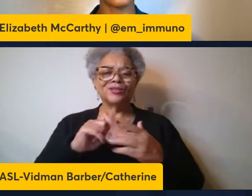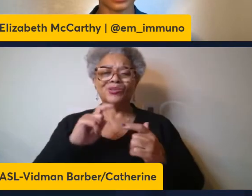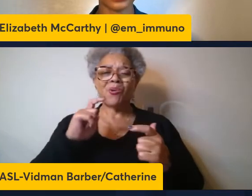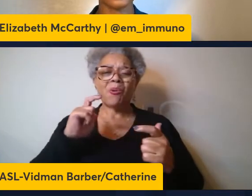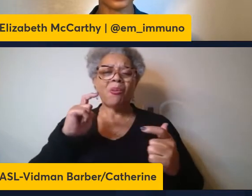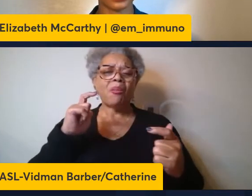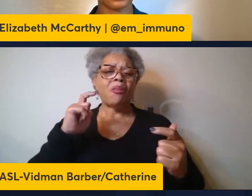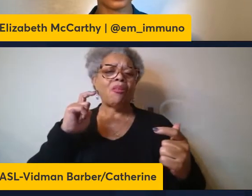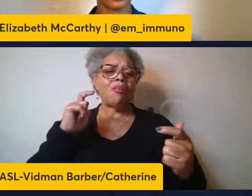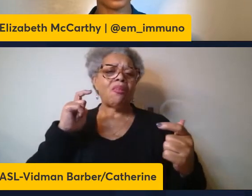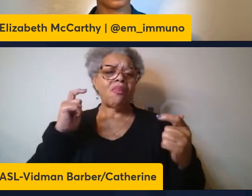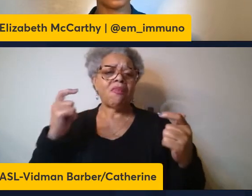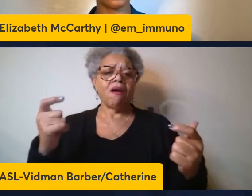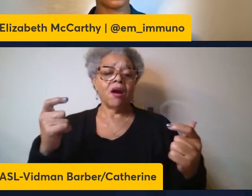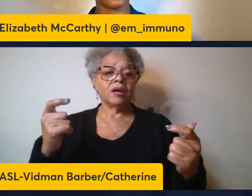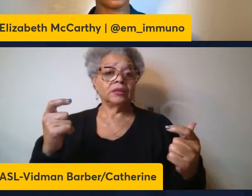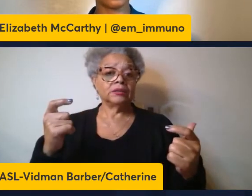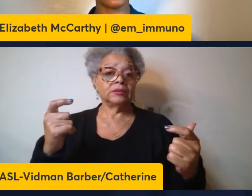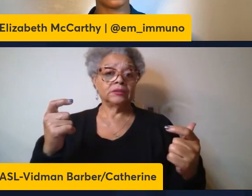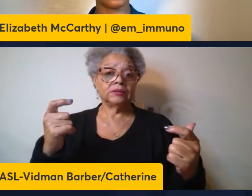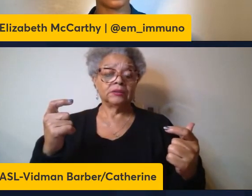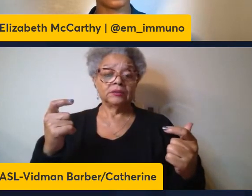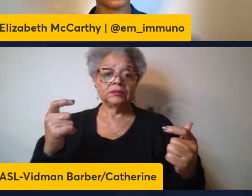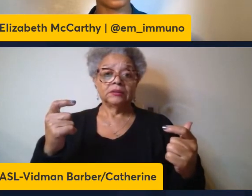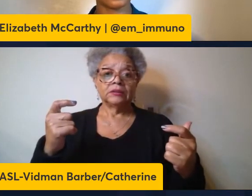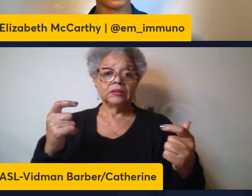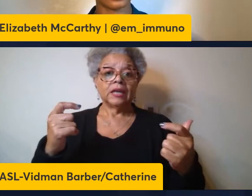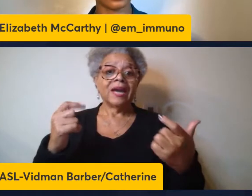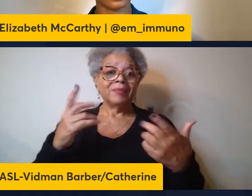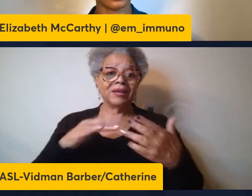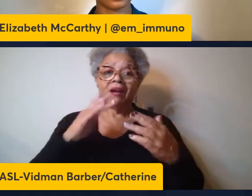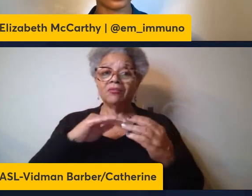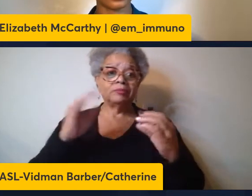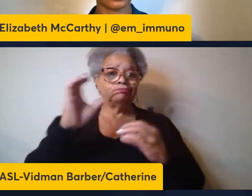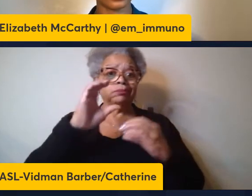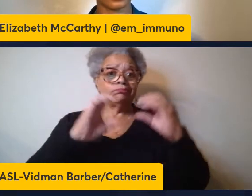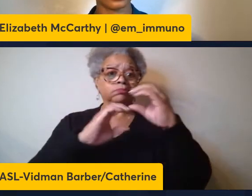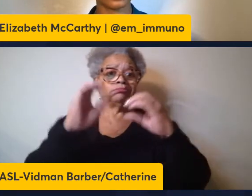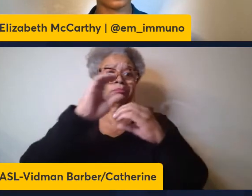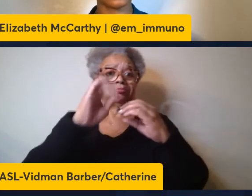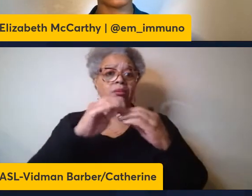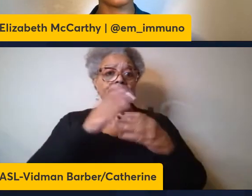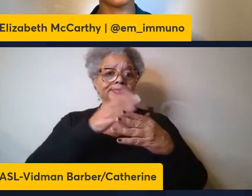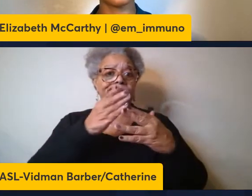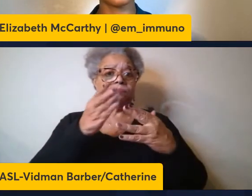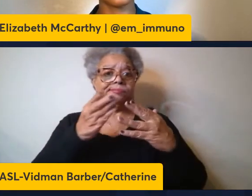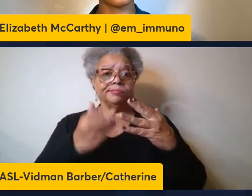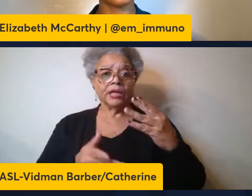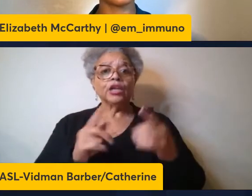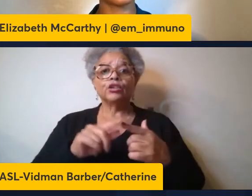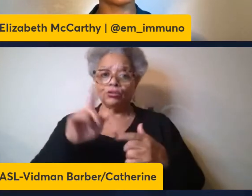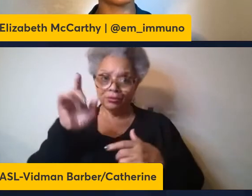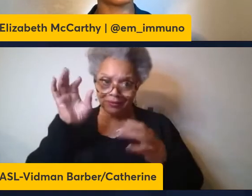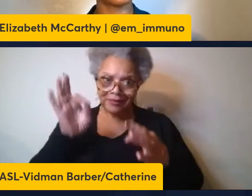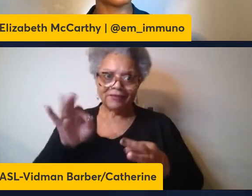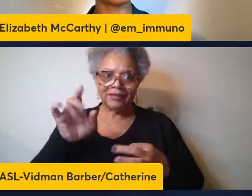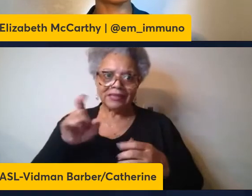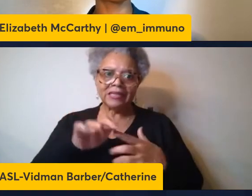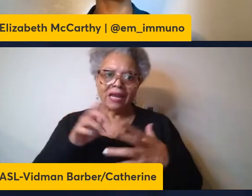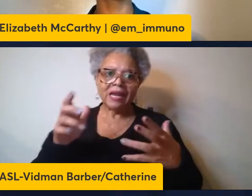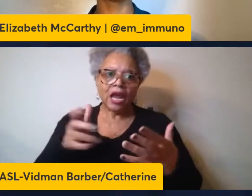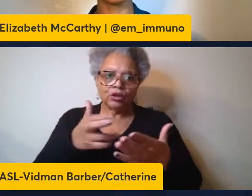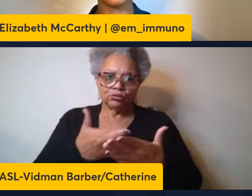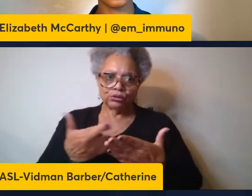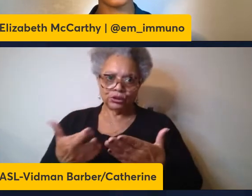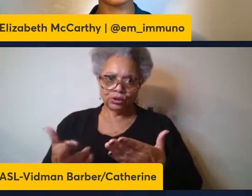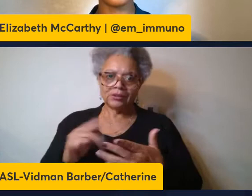that you need, for the whole metagenome shotgun sequencing data at least, that you definitely need like a lot of resources. And